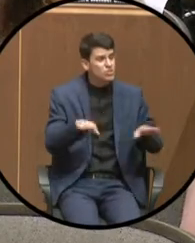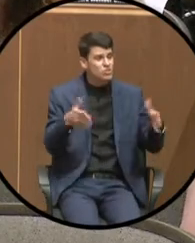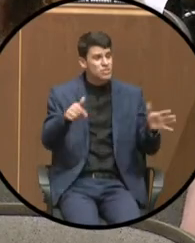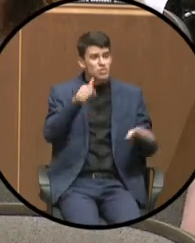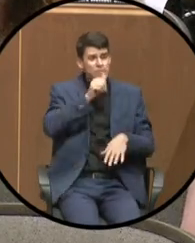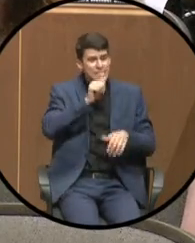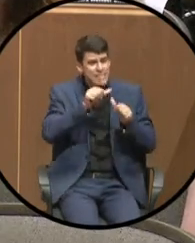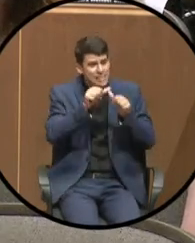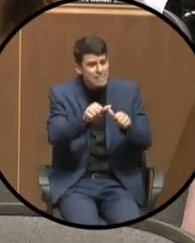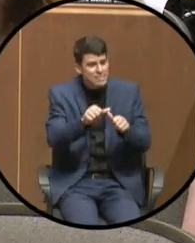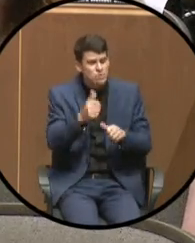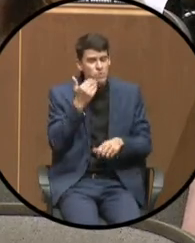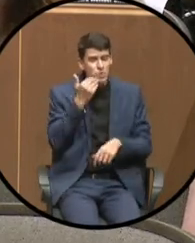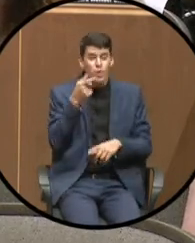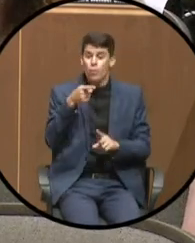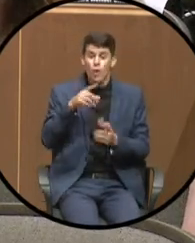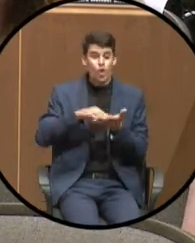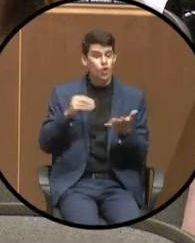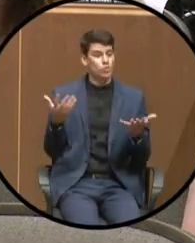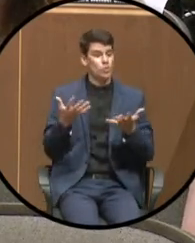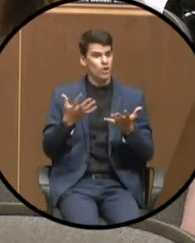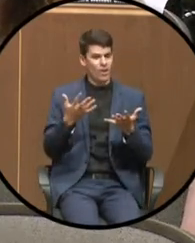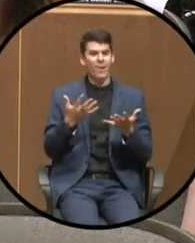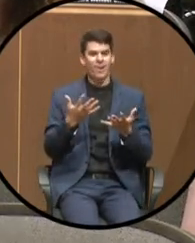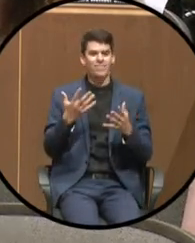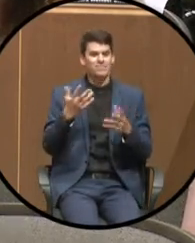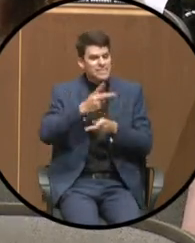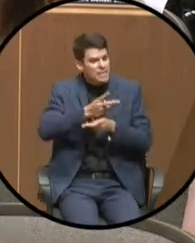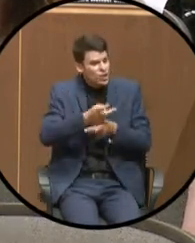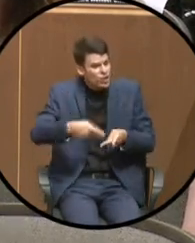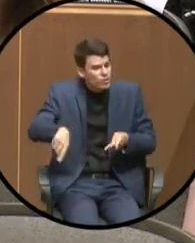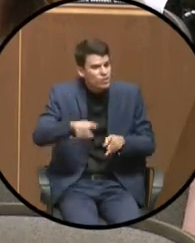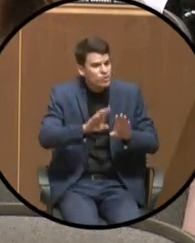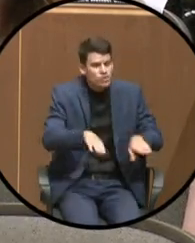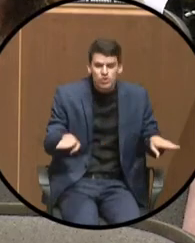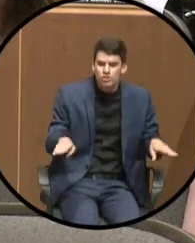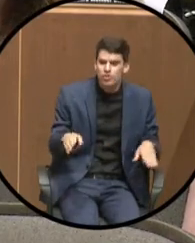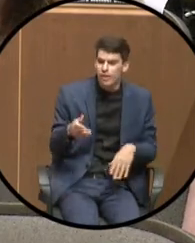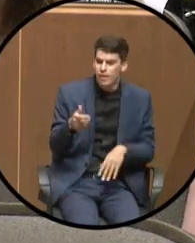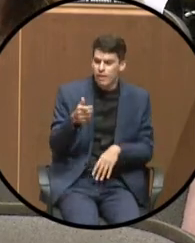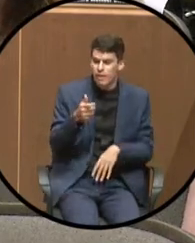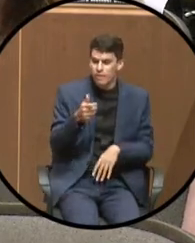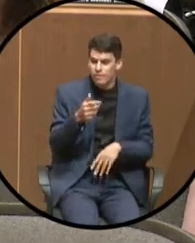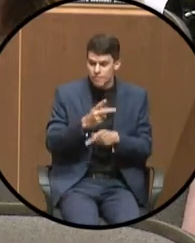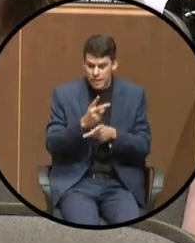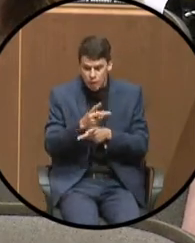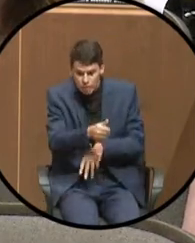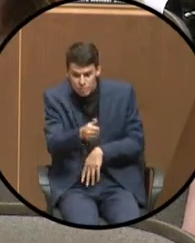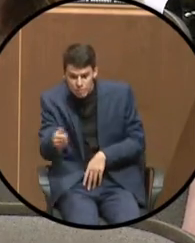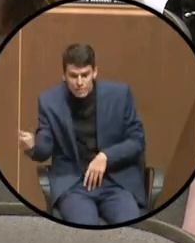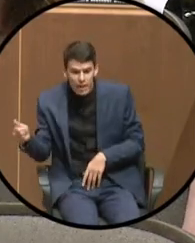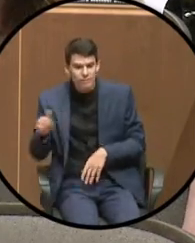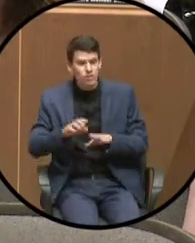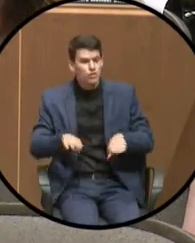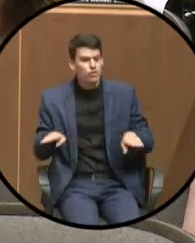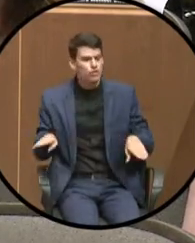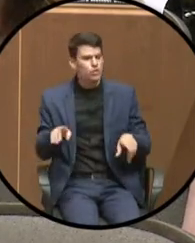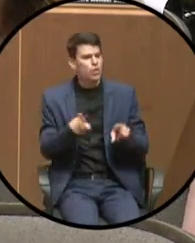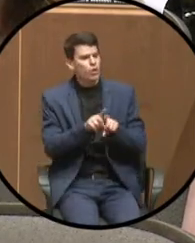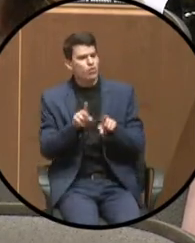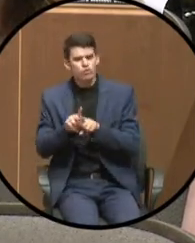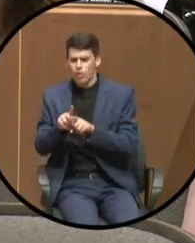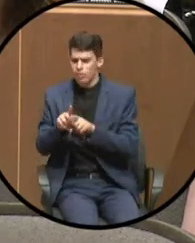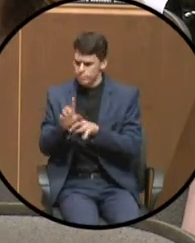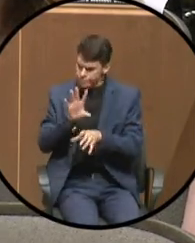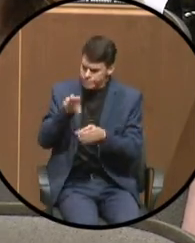this is that they're going to learn how to take care of each other. They're going to learn how to take care of themselves, and they're going to learn how to be a part of a community.